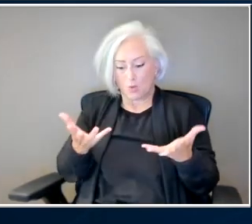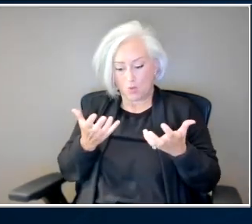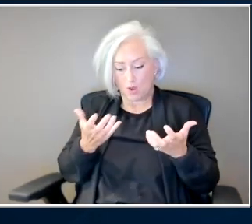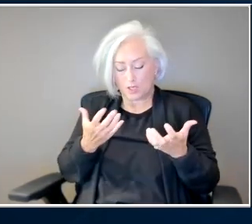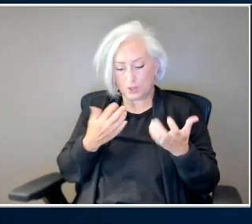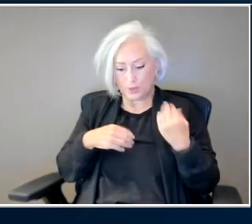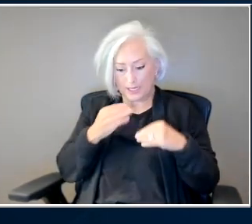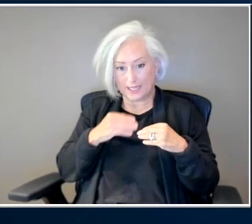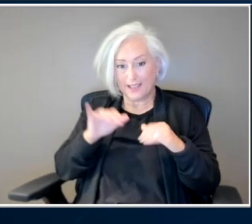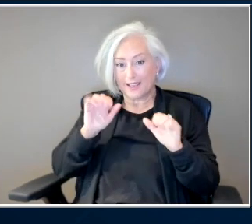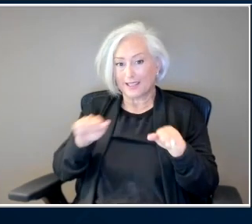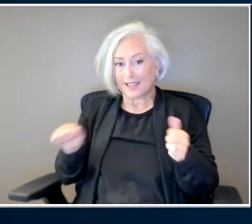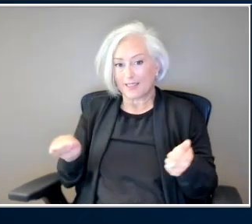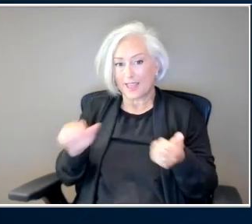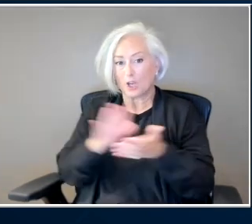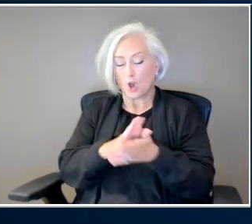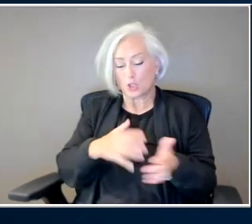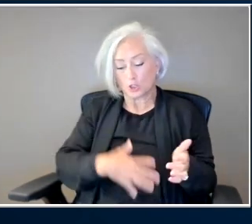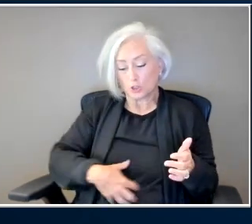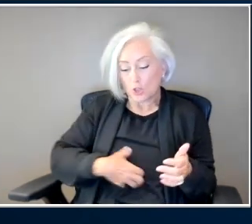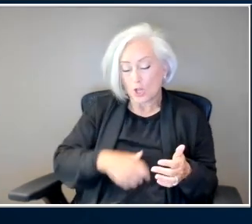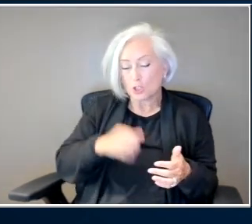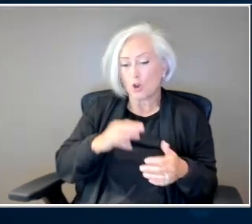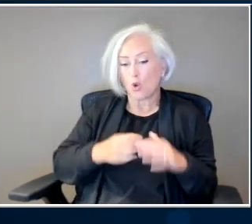reflux or nausea.